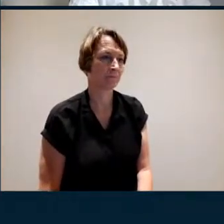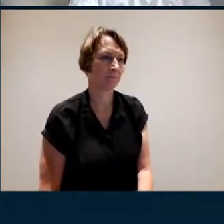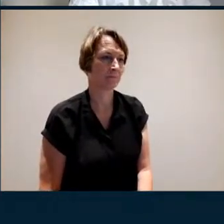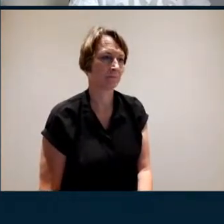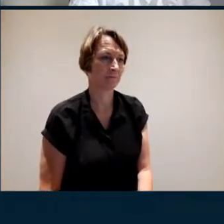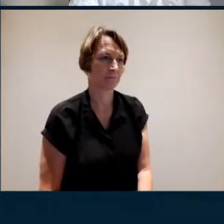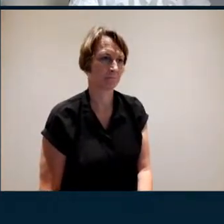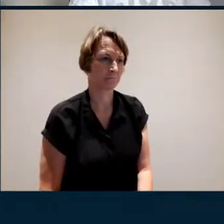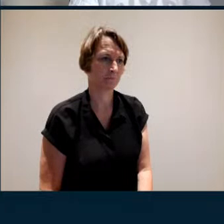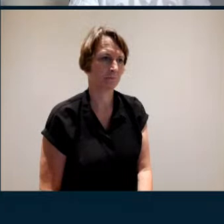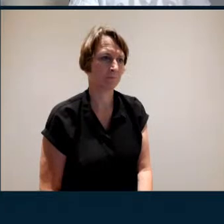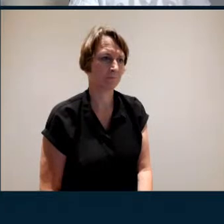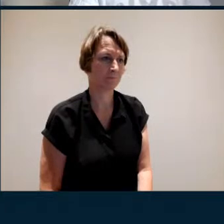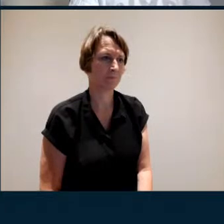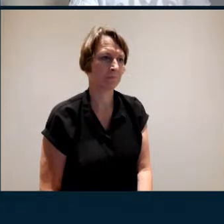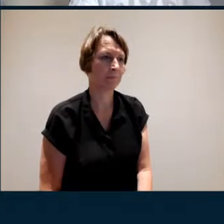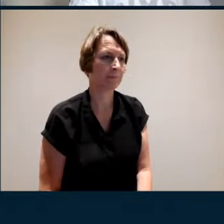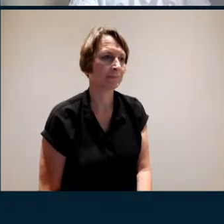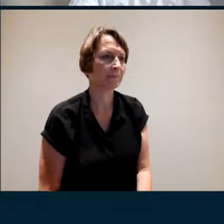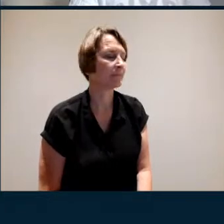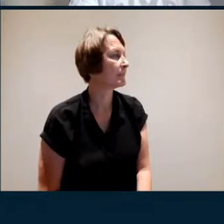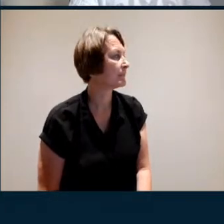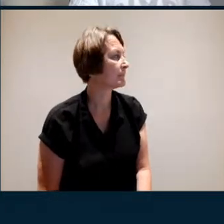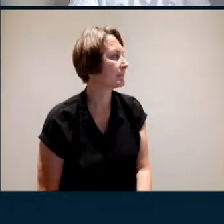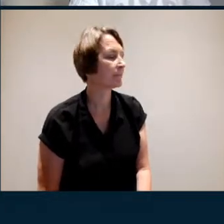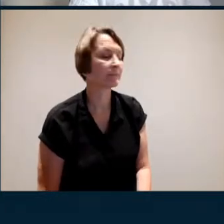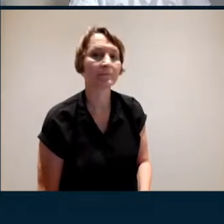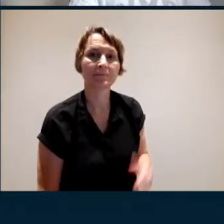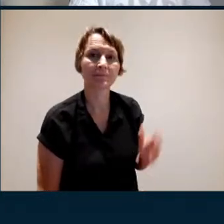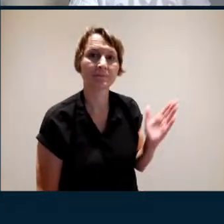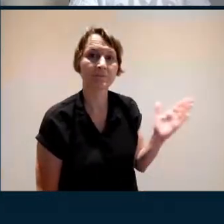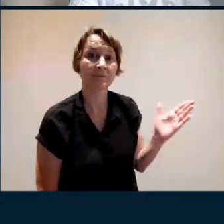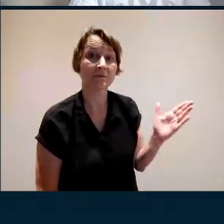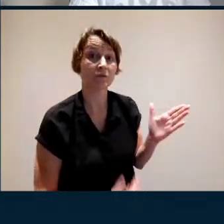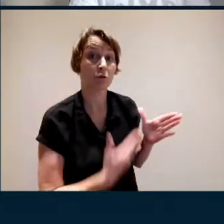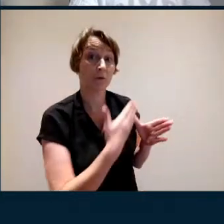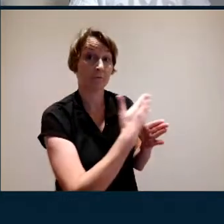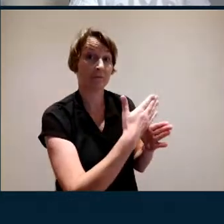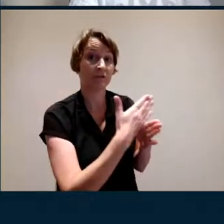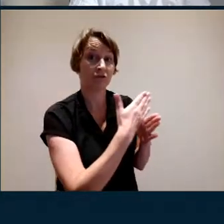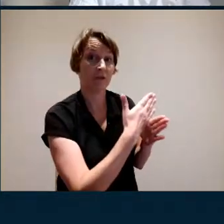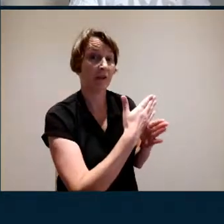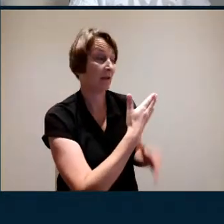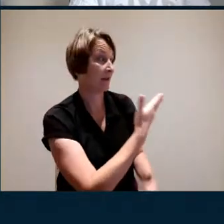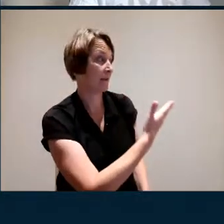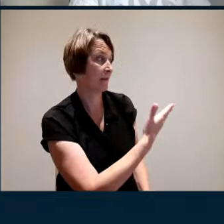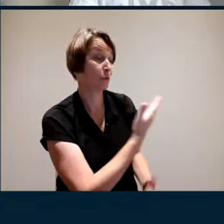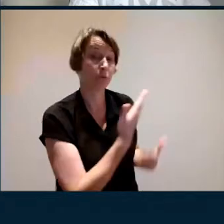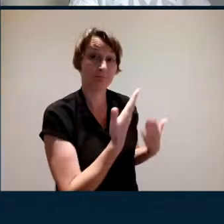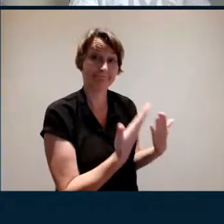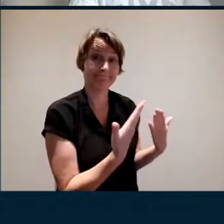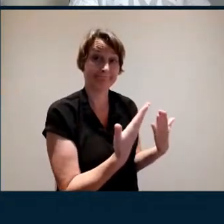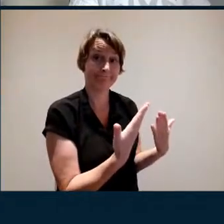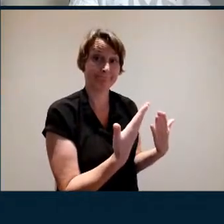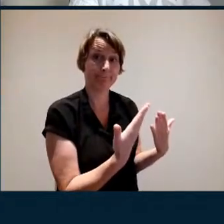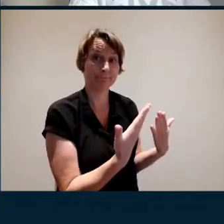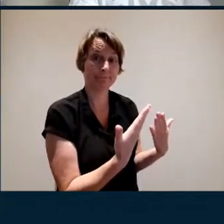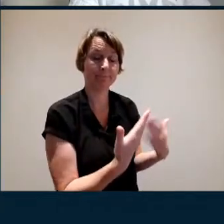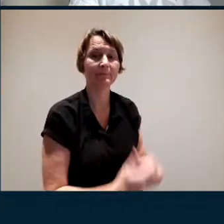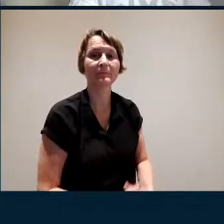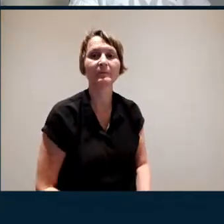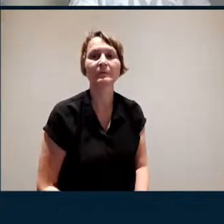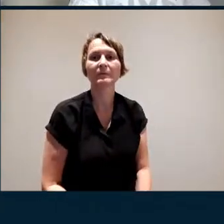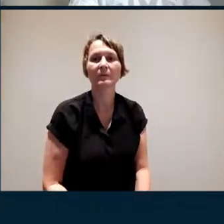and you go to share, and there's something shared, which is today at 8:59. All right, let me install